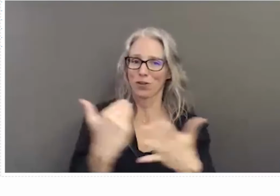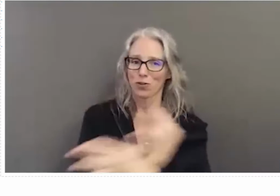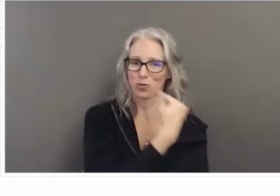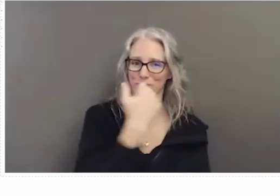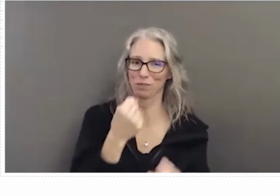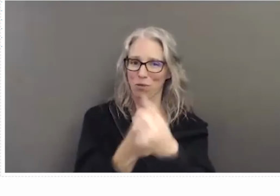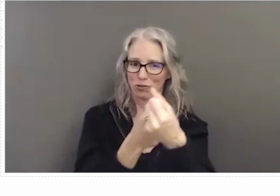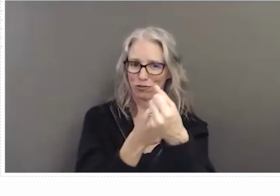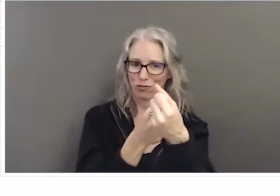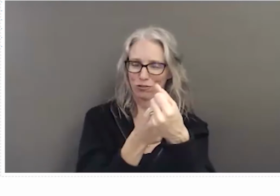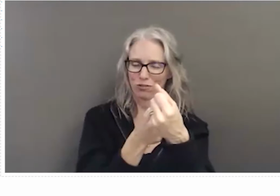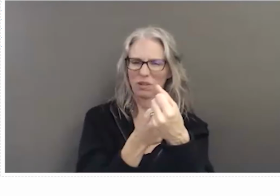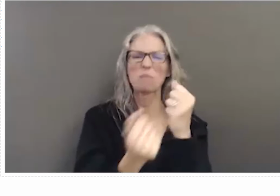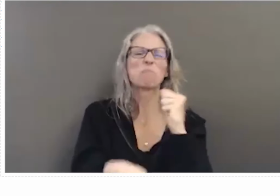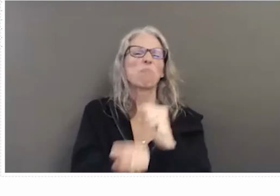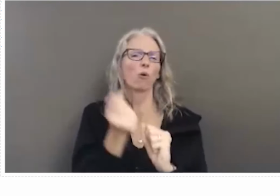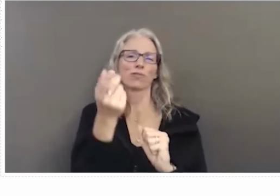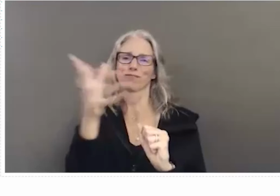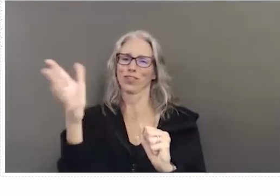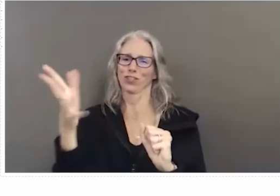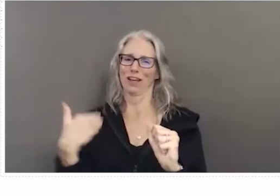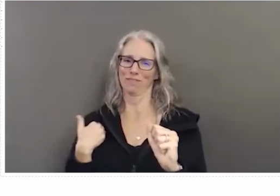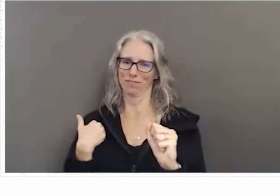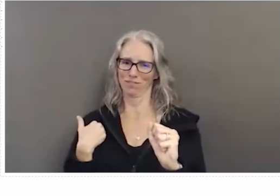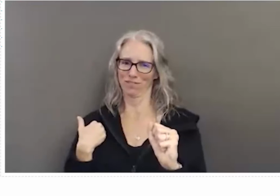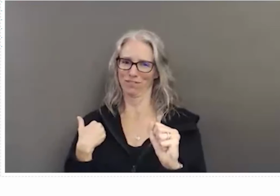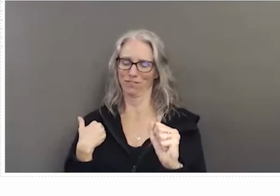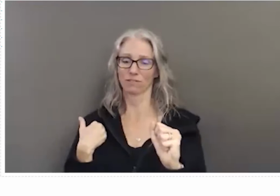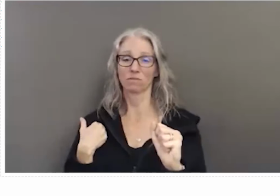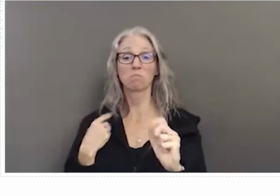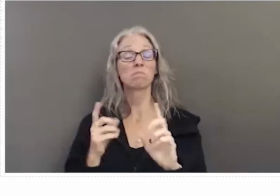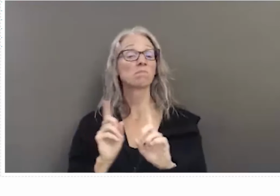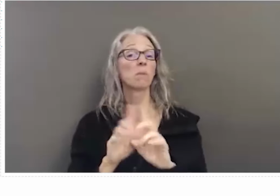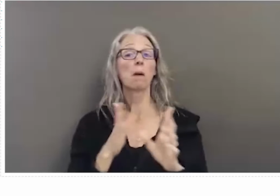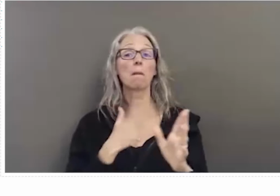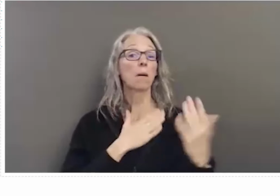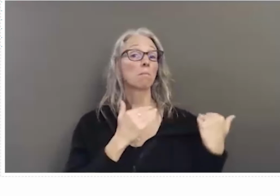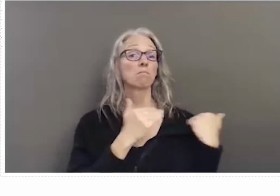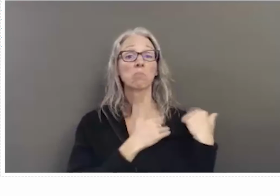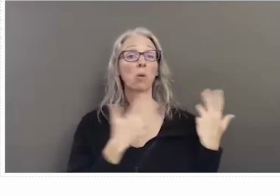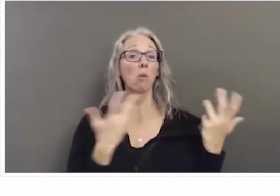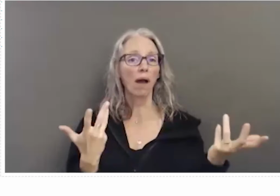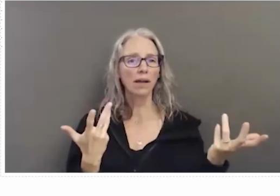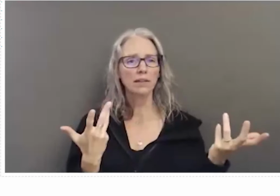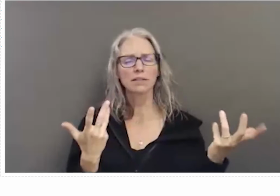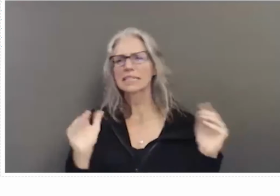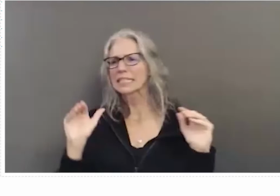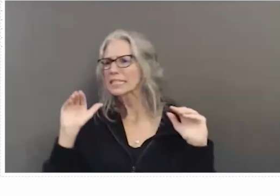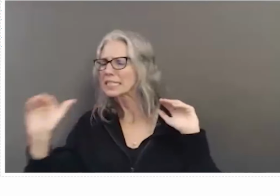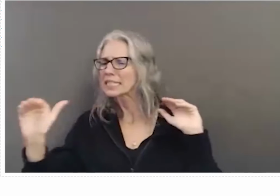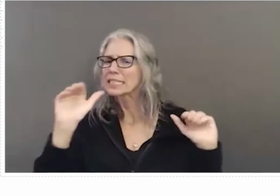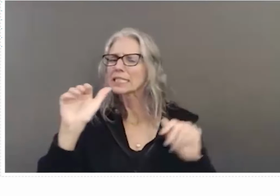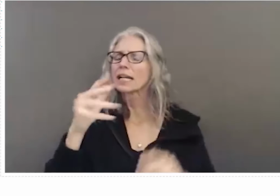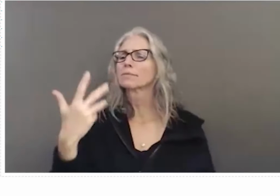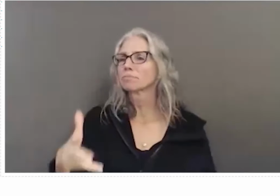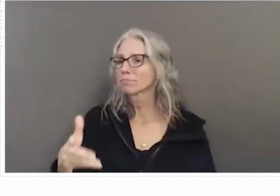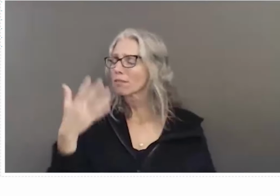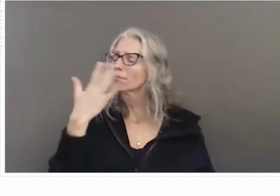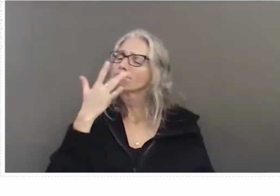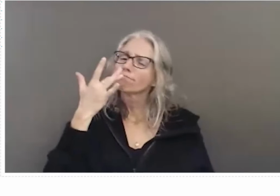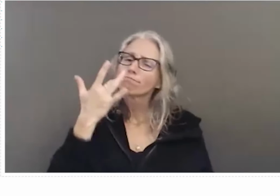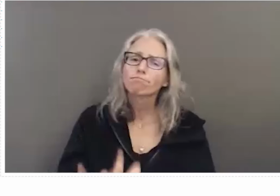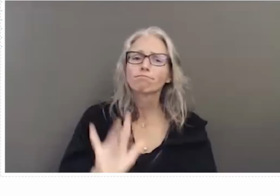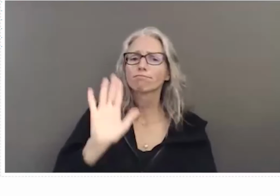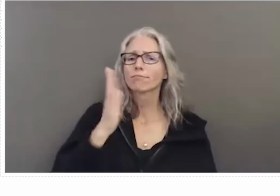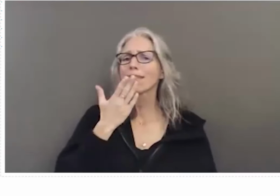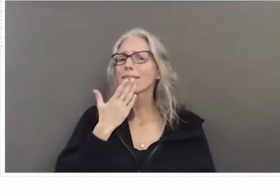of that has been kind of, spending time talking to each of those folks and asking what the value of what they're giving is and how we can support them back, and